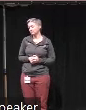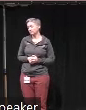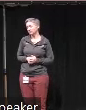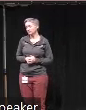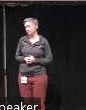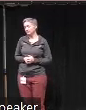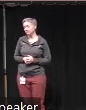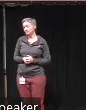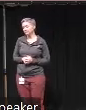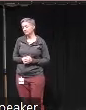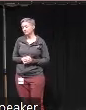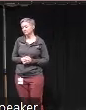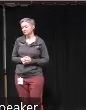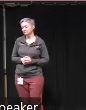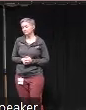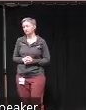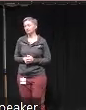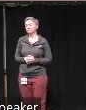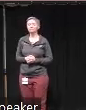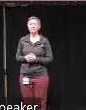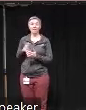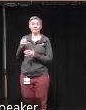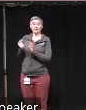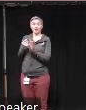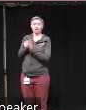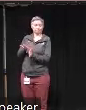But we don't have to do that anymore.